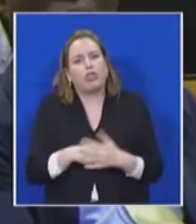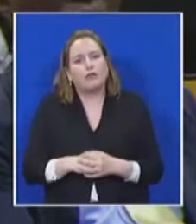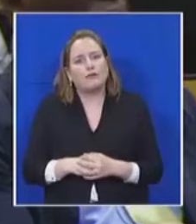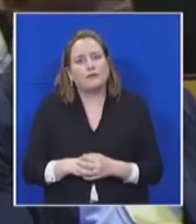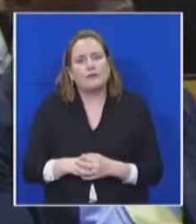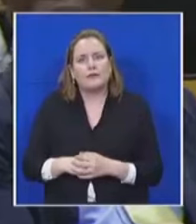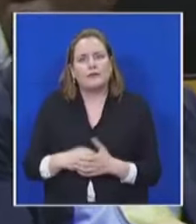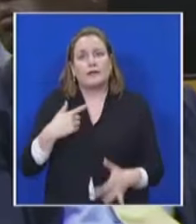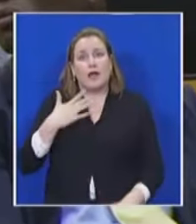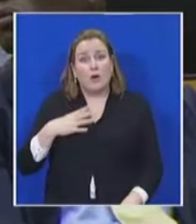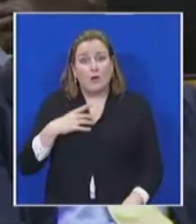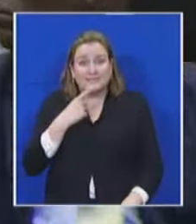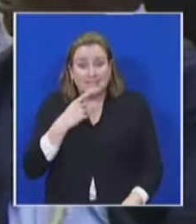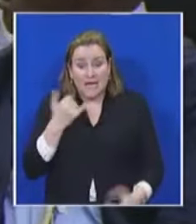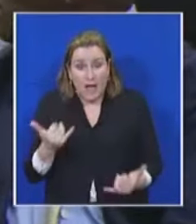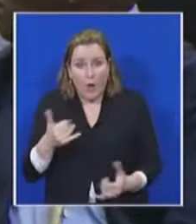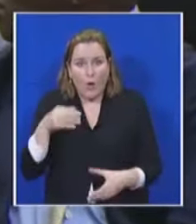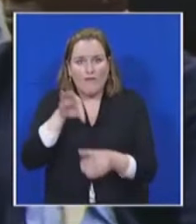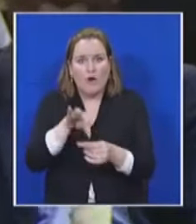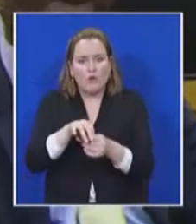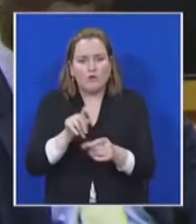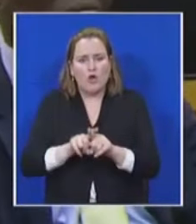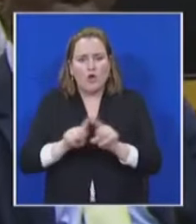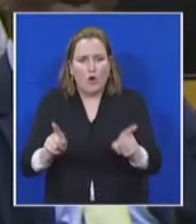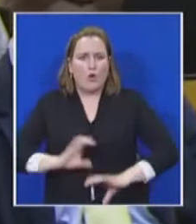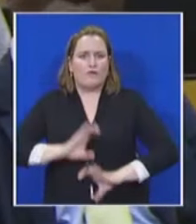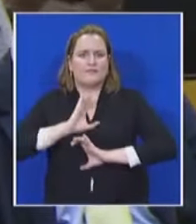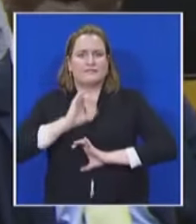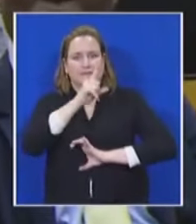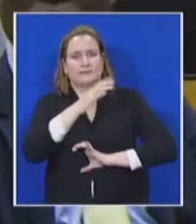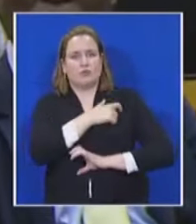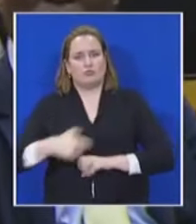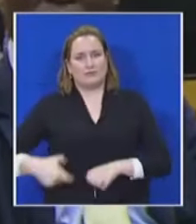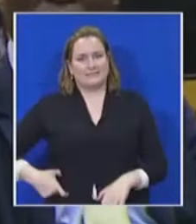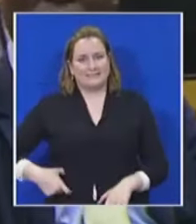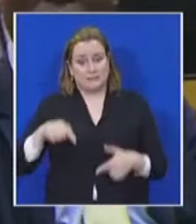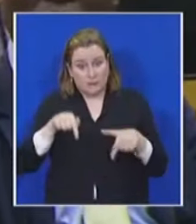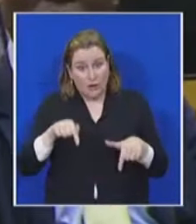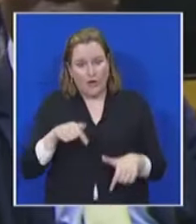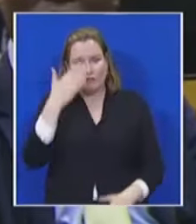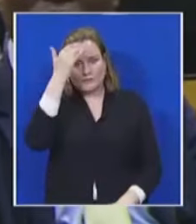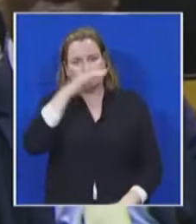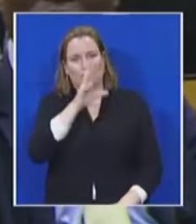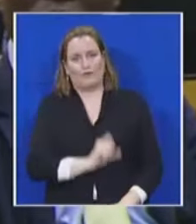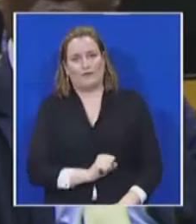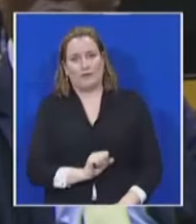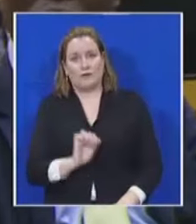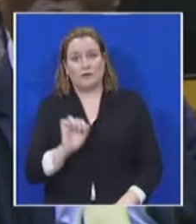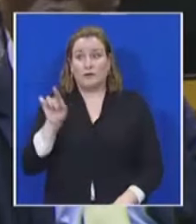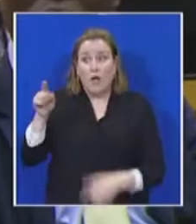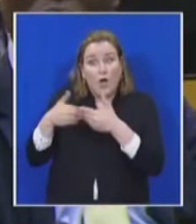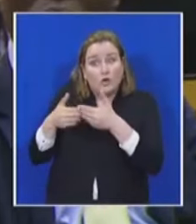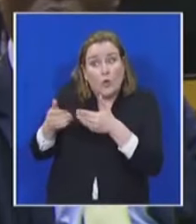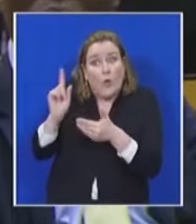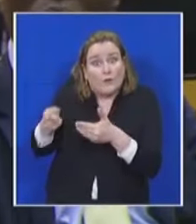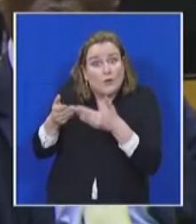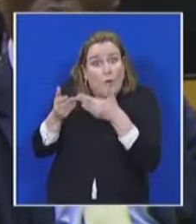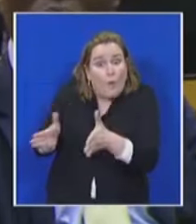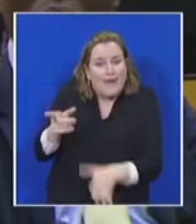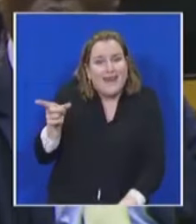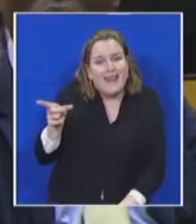order. are voting on a vote of no confidence in the President of the Republic. Point of order. Those doors were open. That's